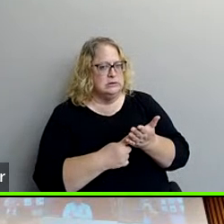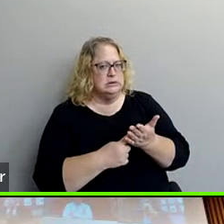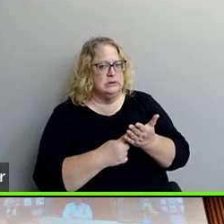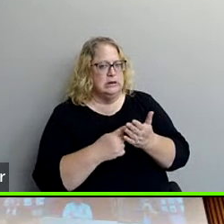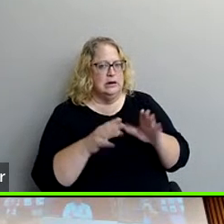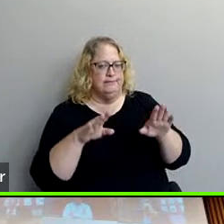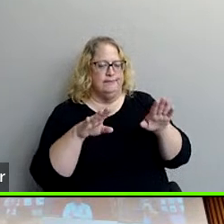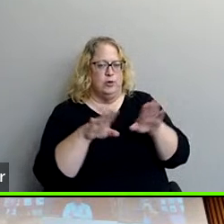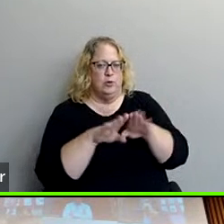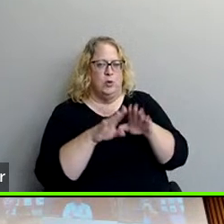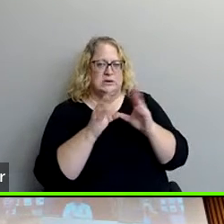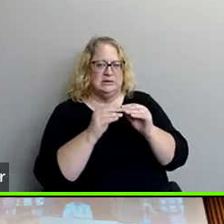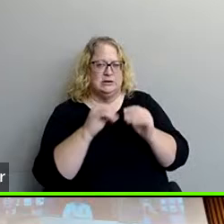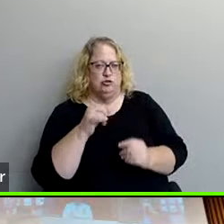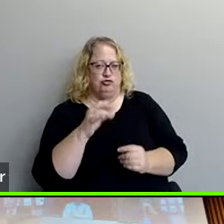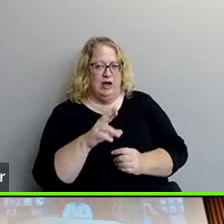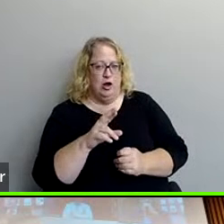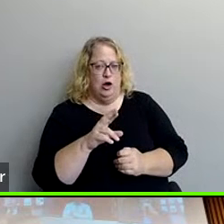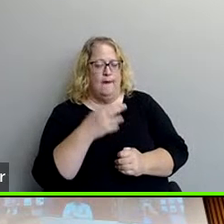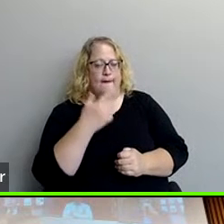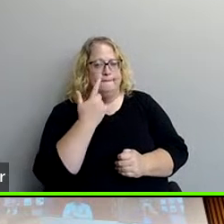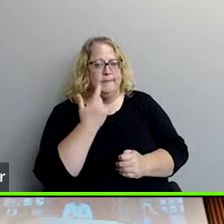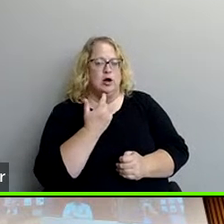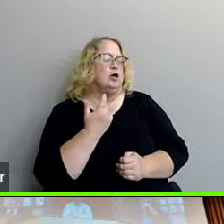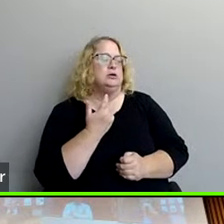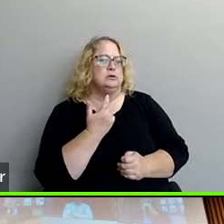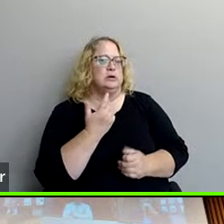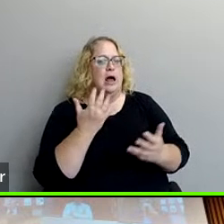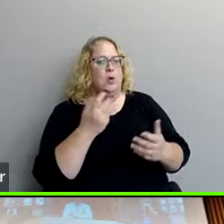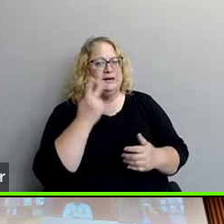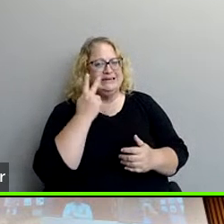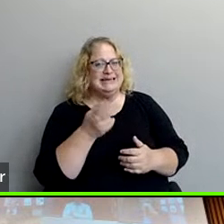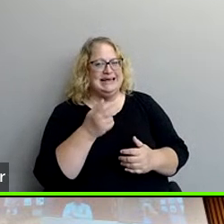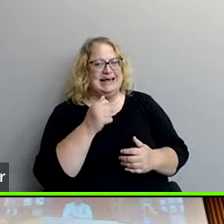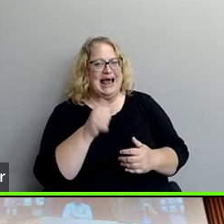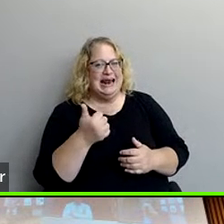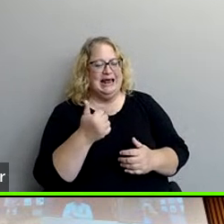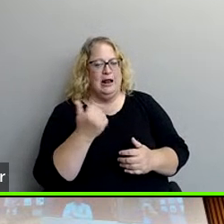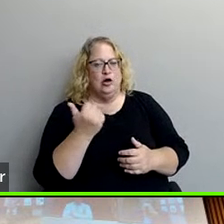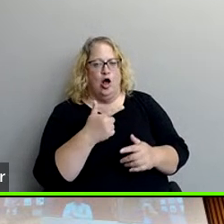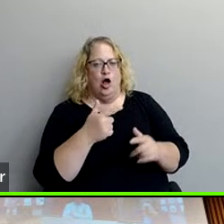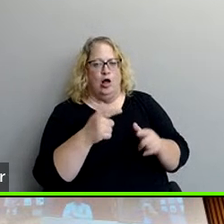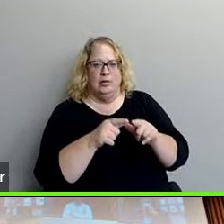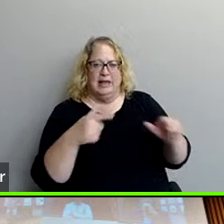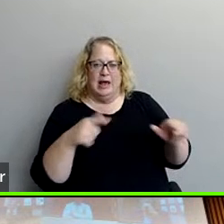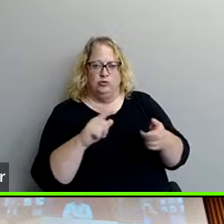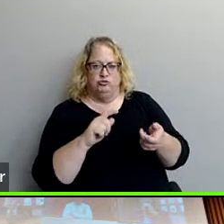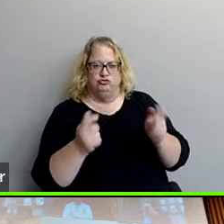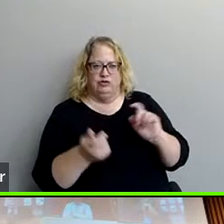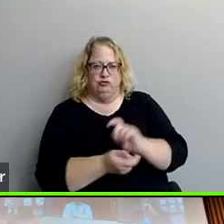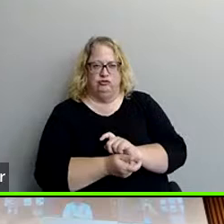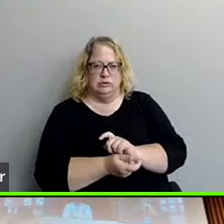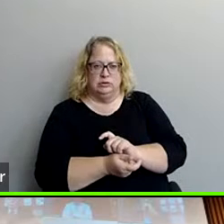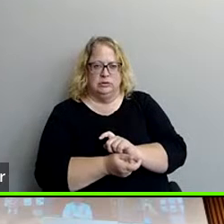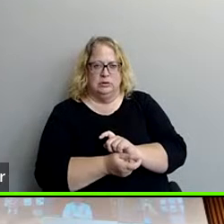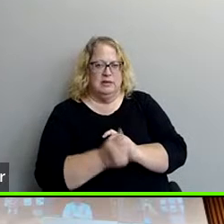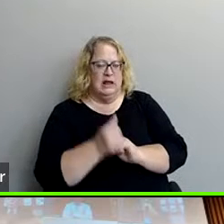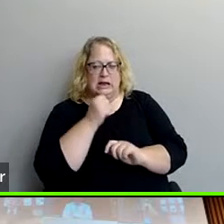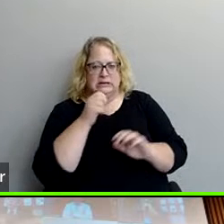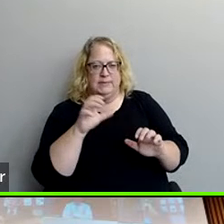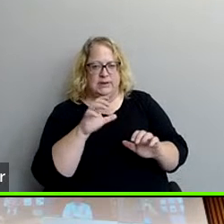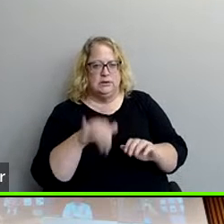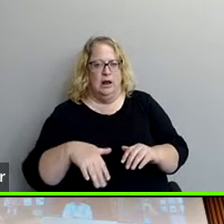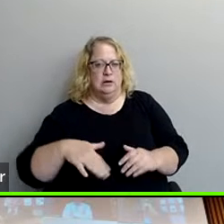closed session, the JR at length, because I would like to see any and all language changes. That hasn't been